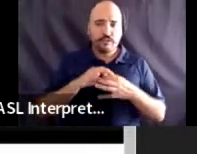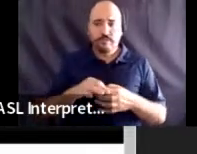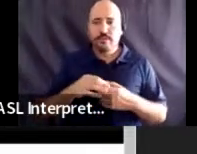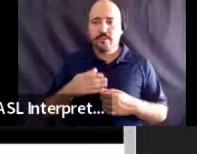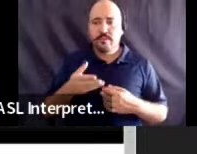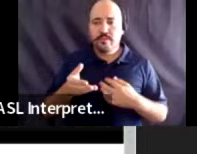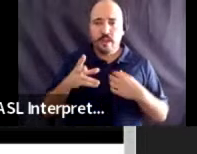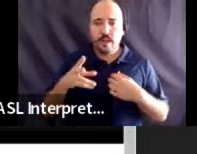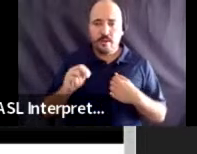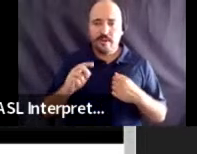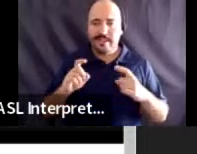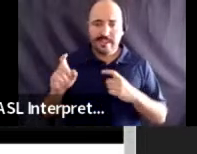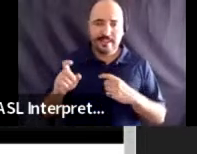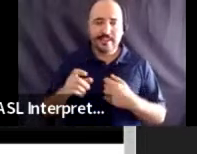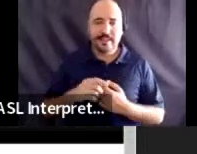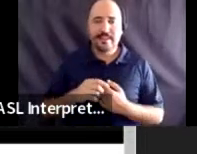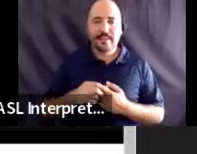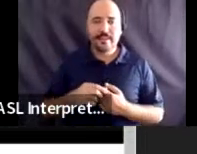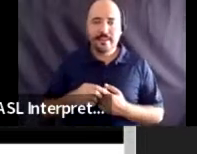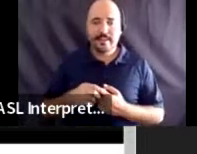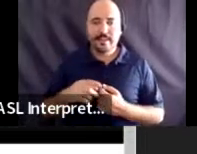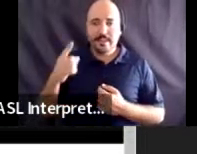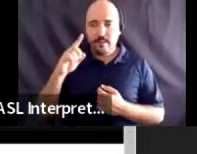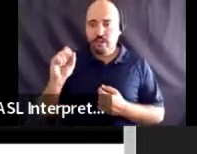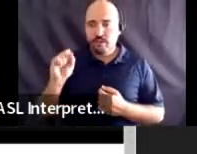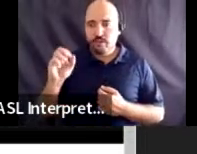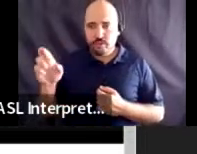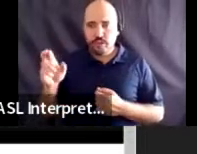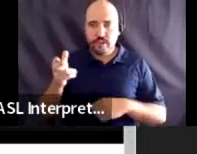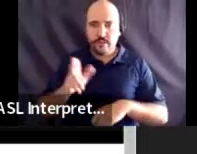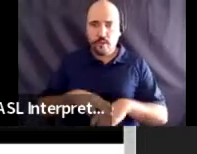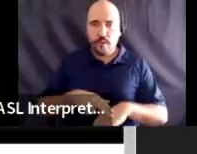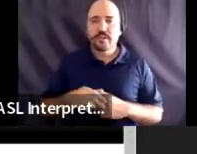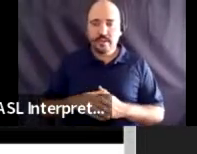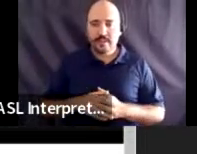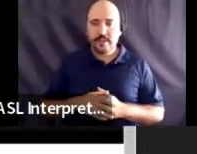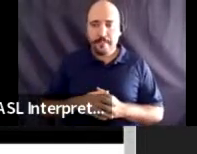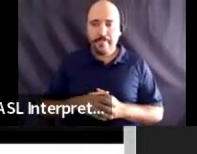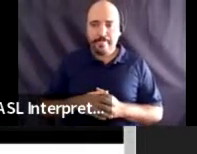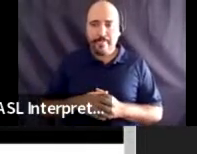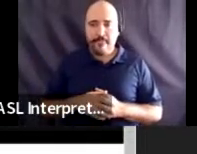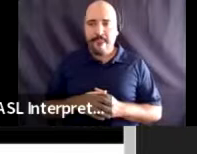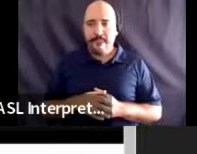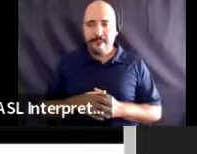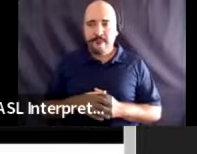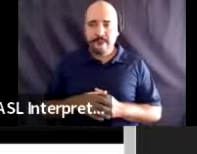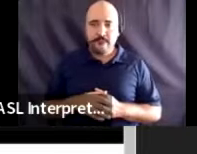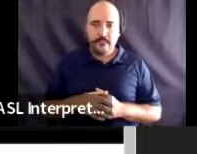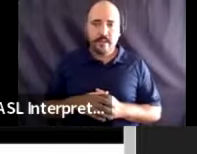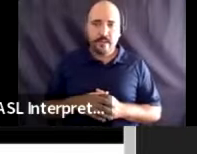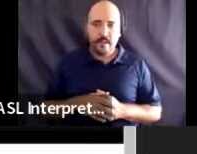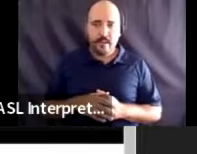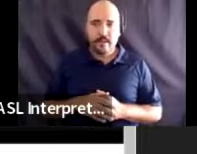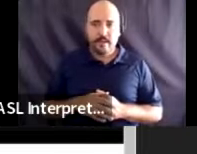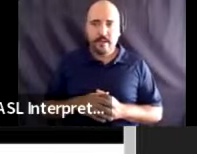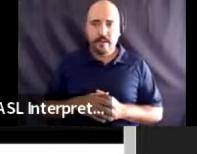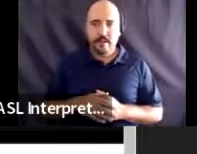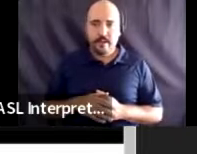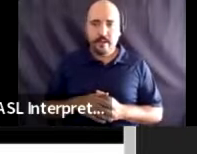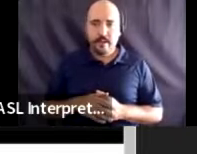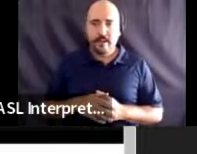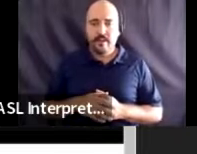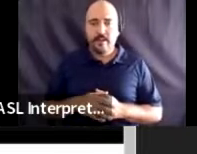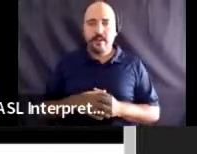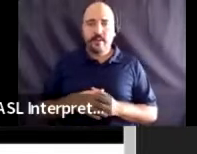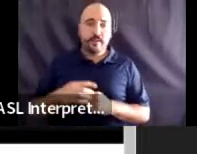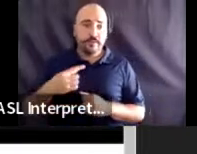own testing for screen readers, of course. Right. So. Who we are with All Google right, Chrome. so